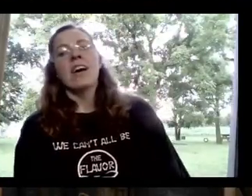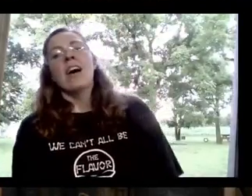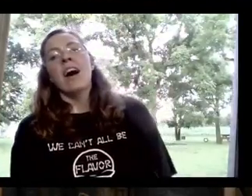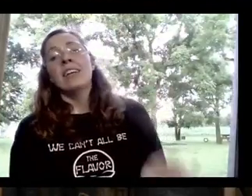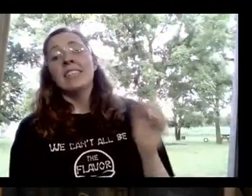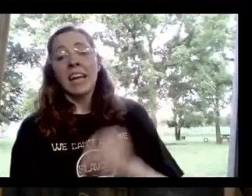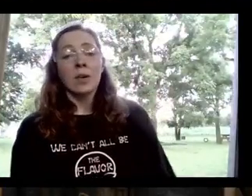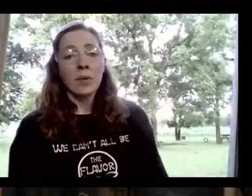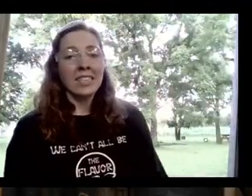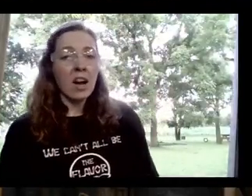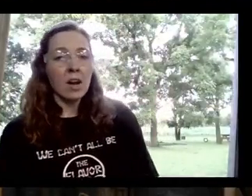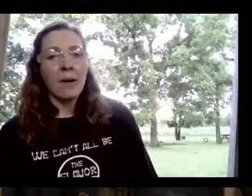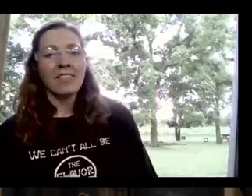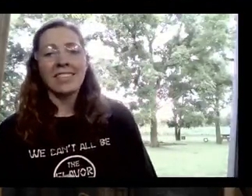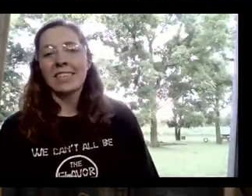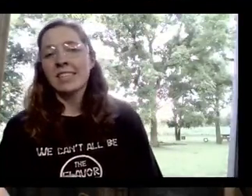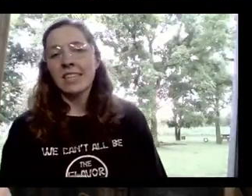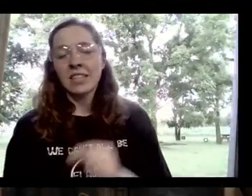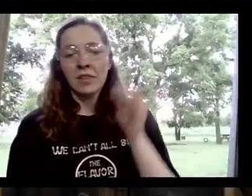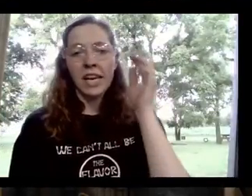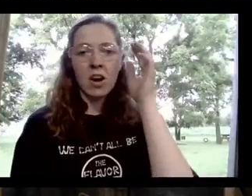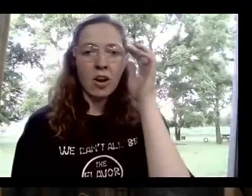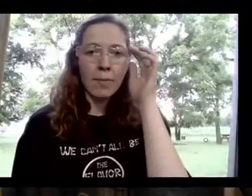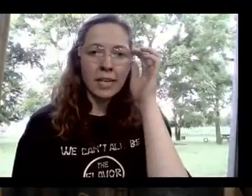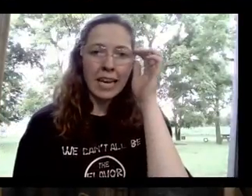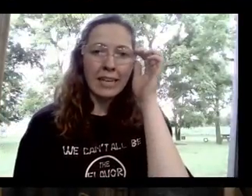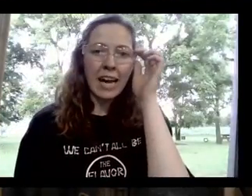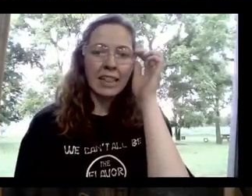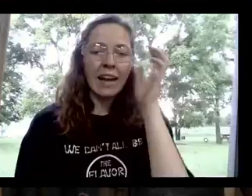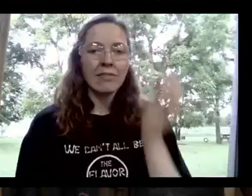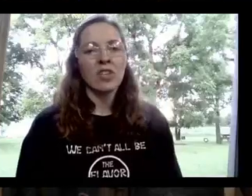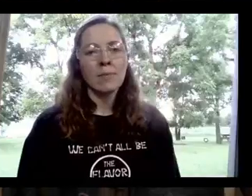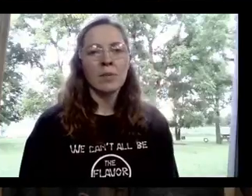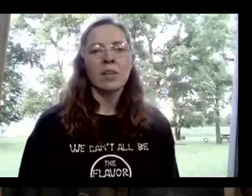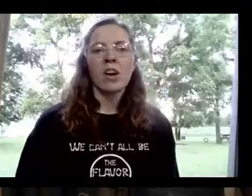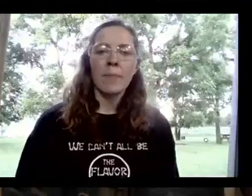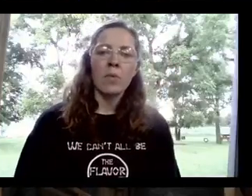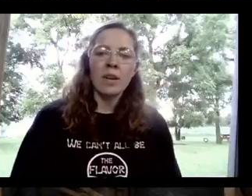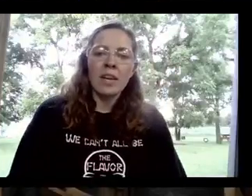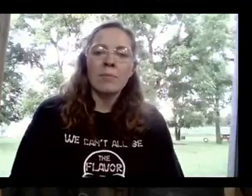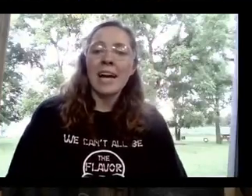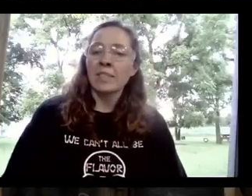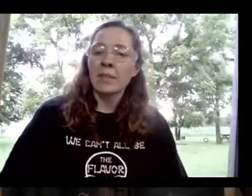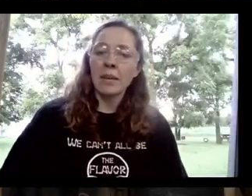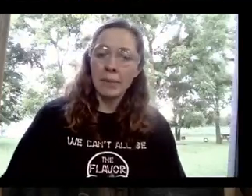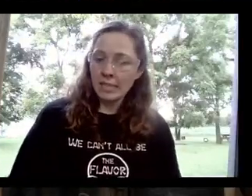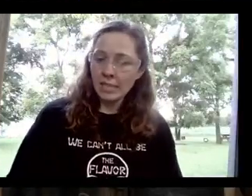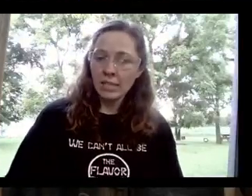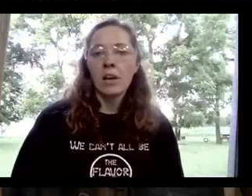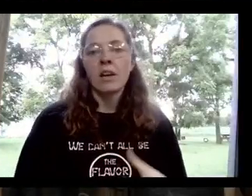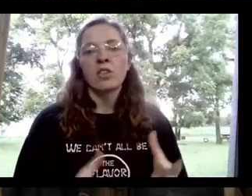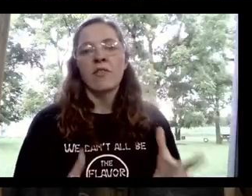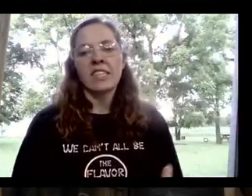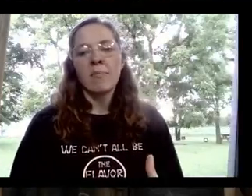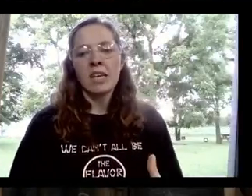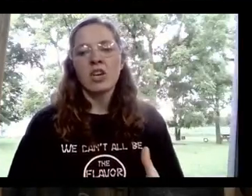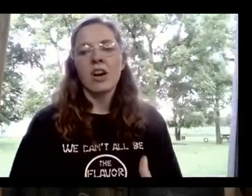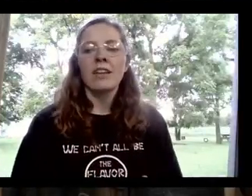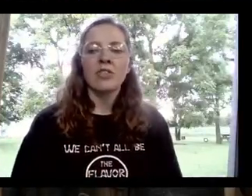sold? Tyler, we talk about this extensively on our Monday night live streams. We talk about running a blacksmithing business. So if it's something